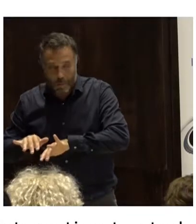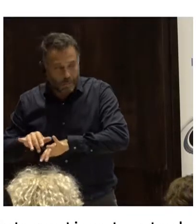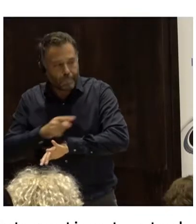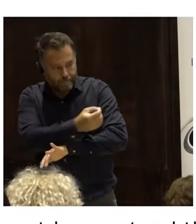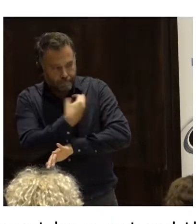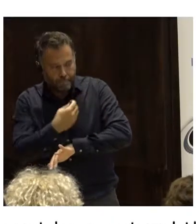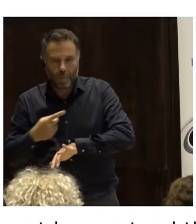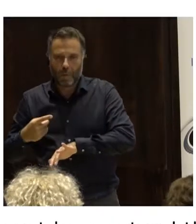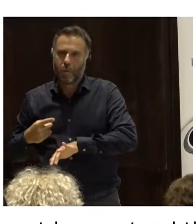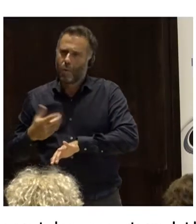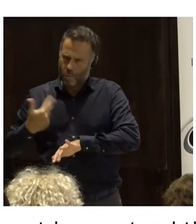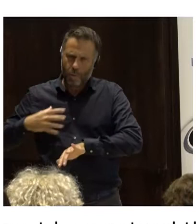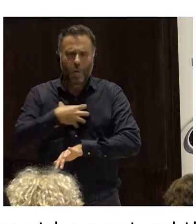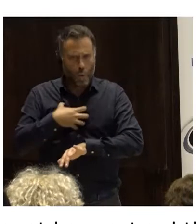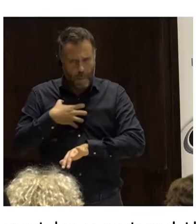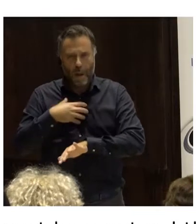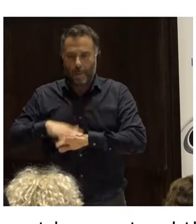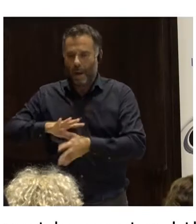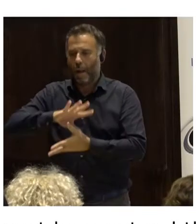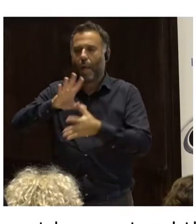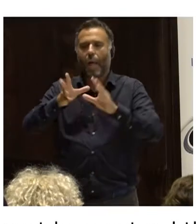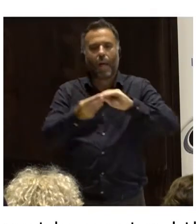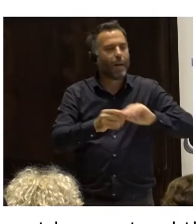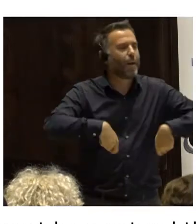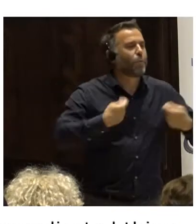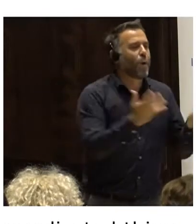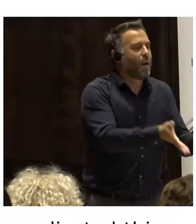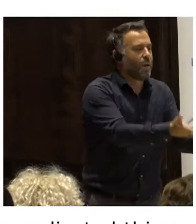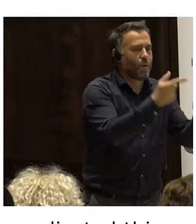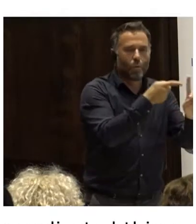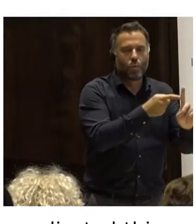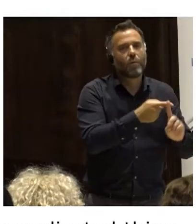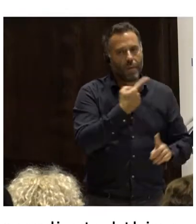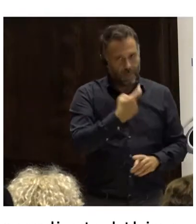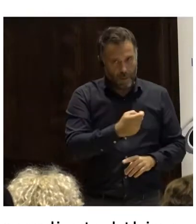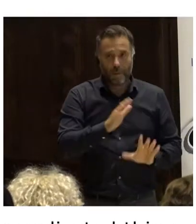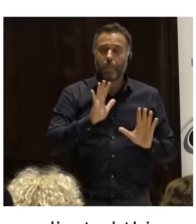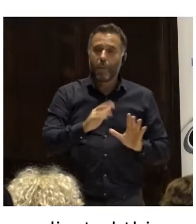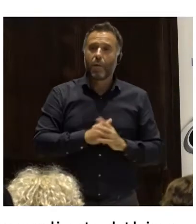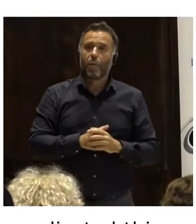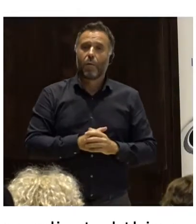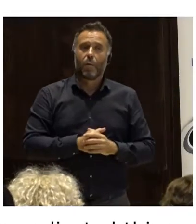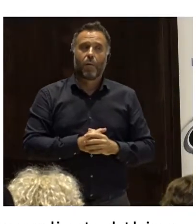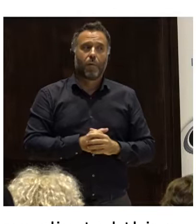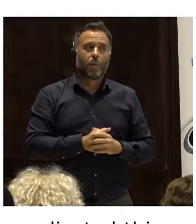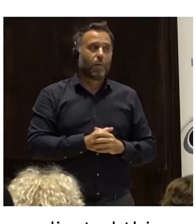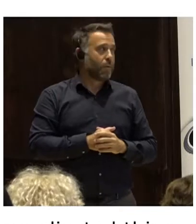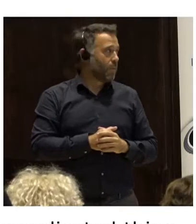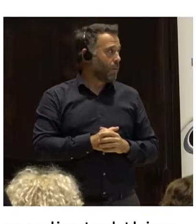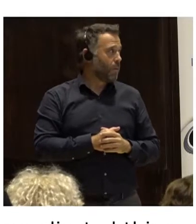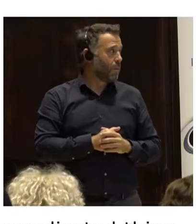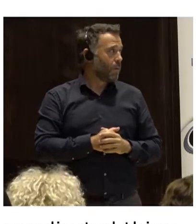thing. And I don't know if what type of assistance we have here. Do you